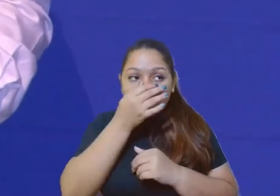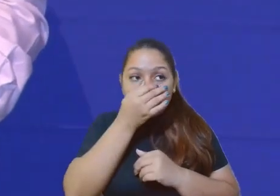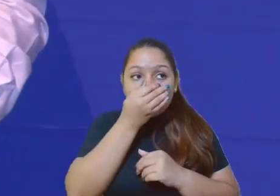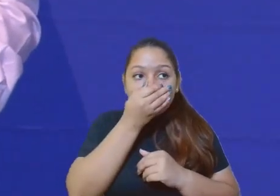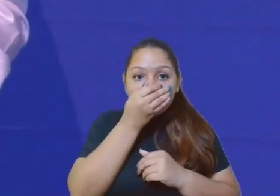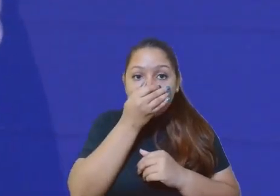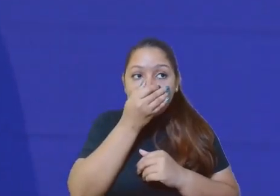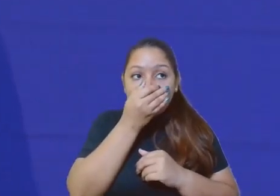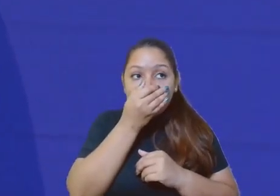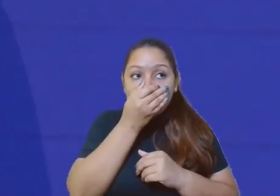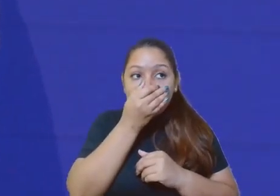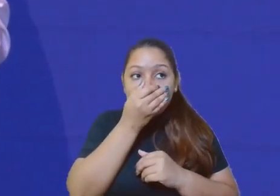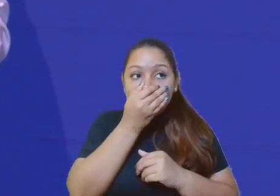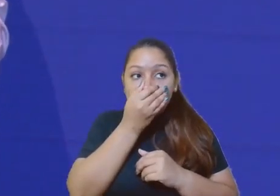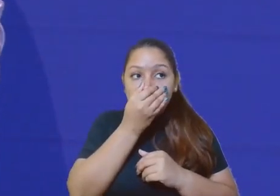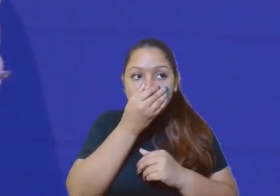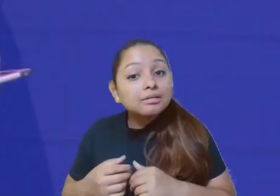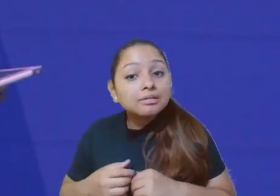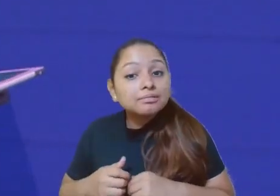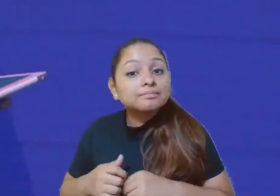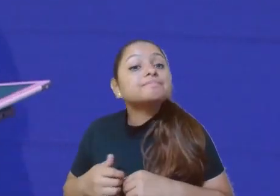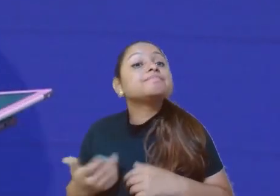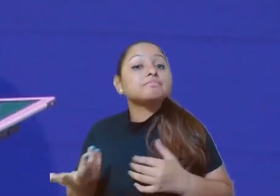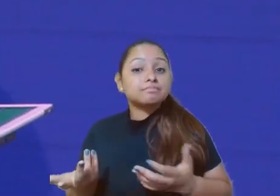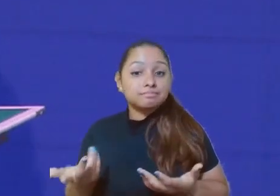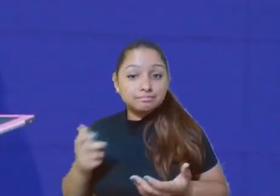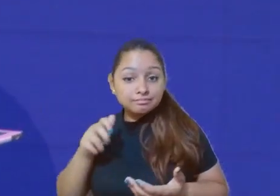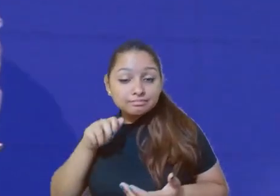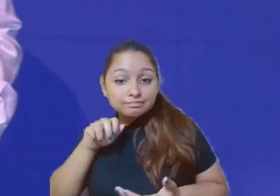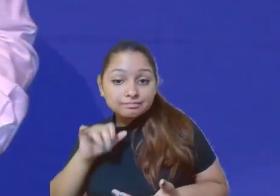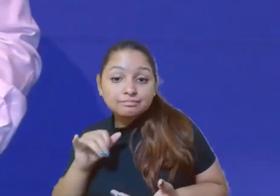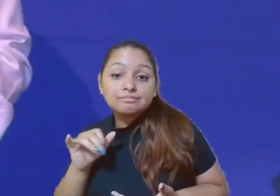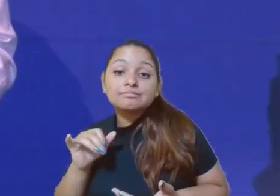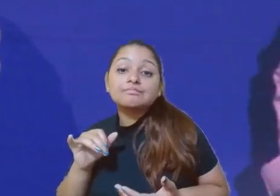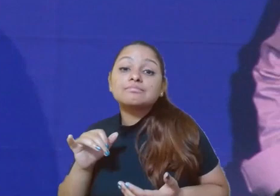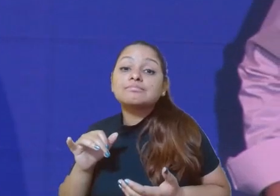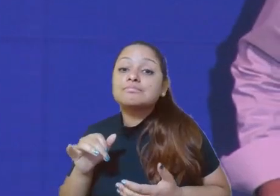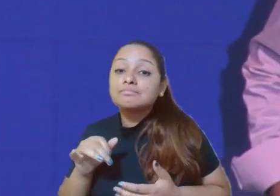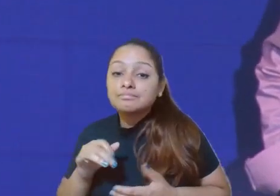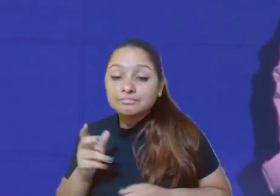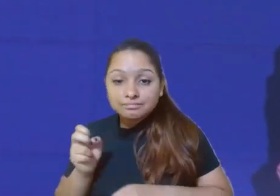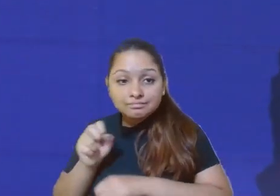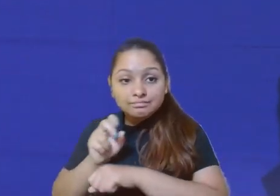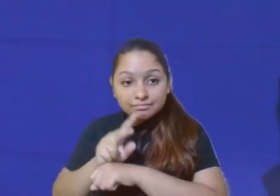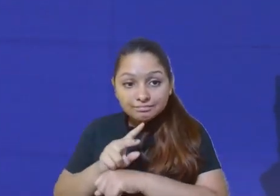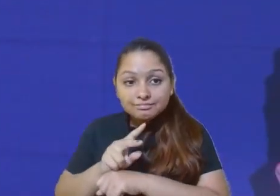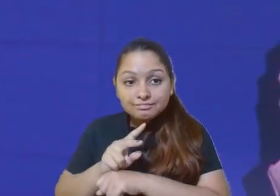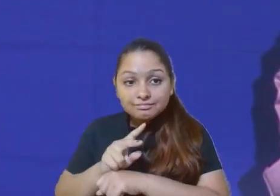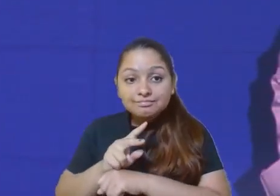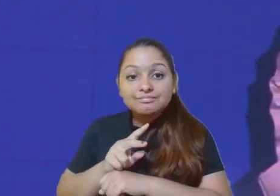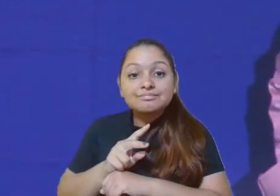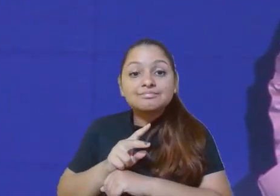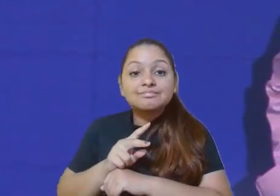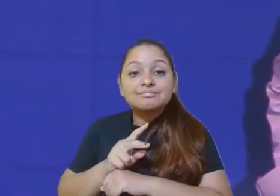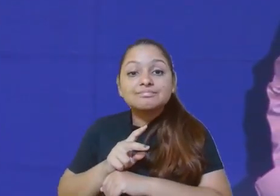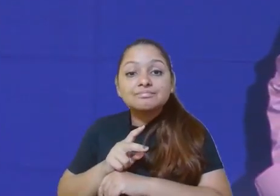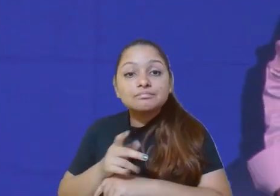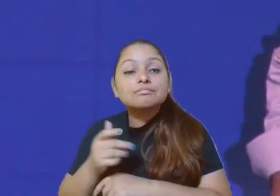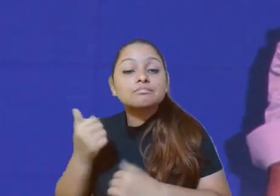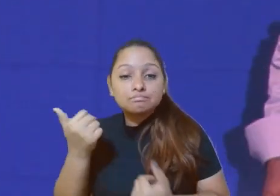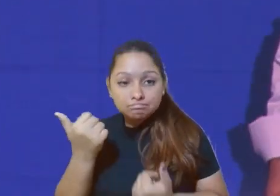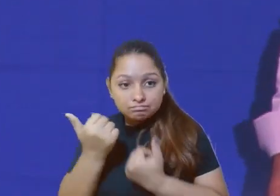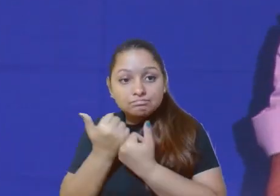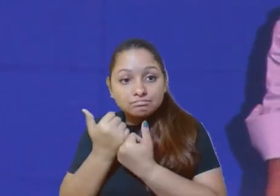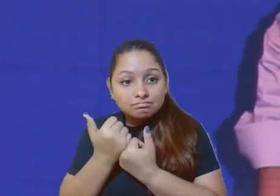If we prove the value for the company, is there the possibility of receiving the support from Suzano Ventures? Yes. I would invite you to